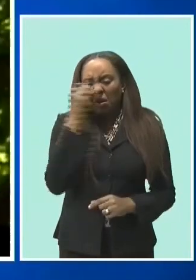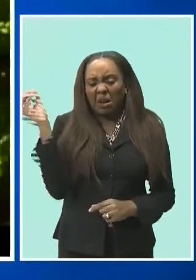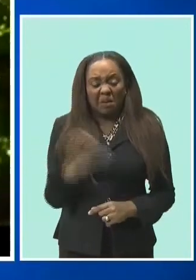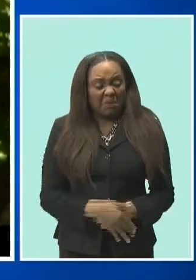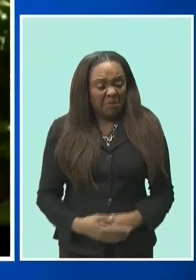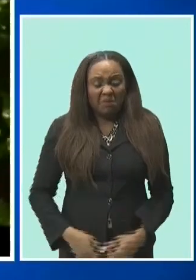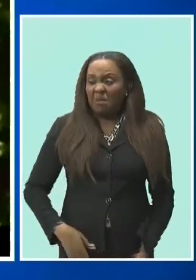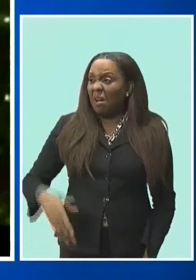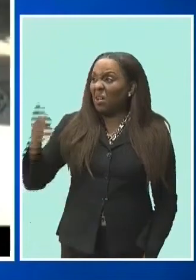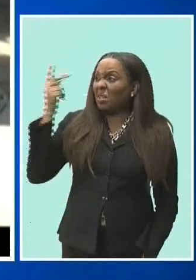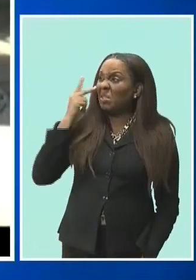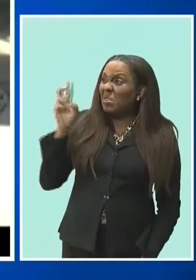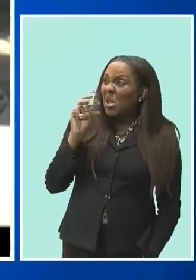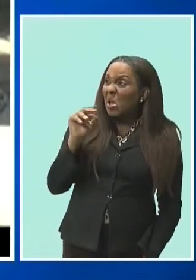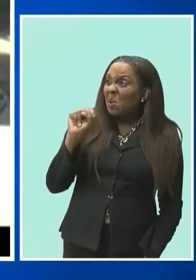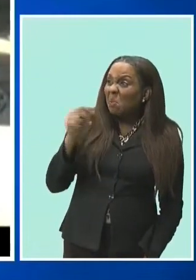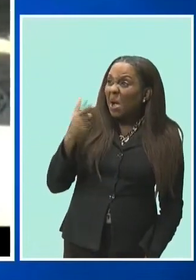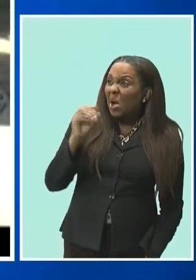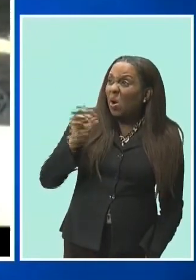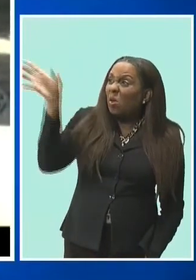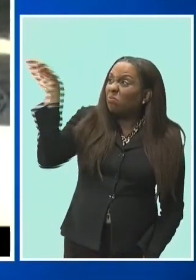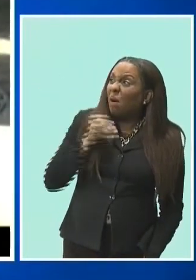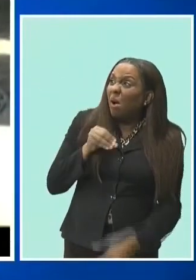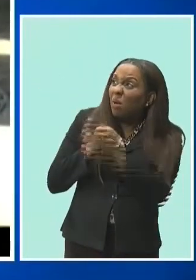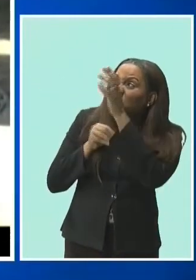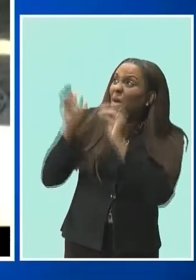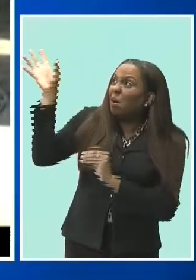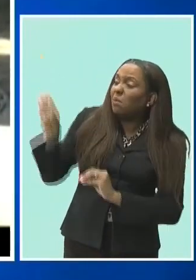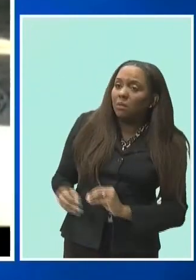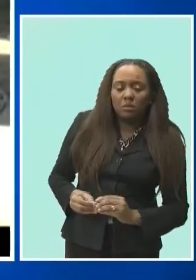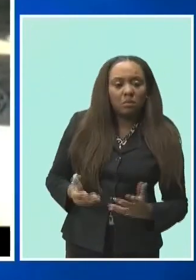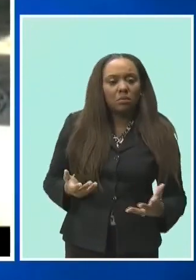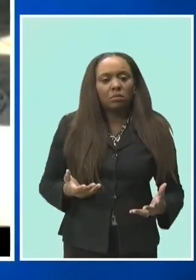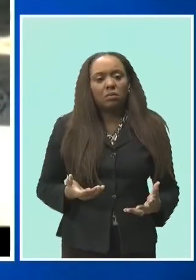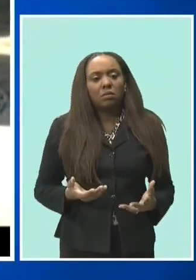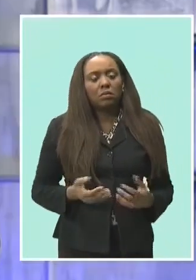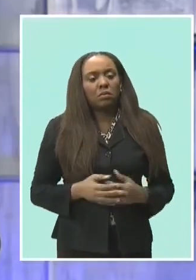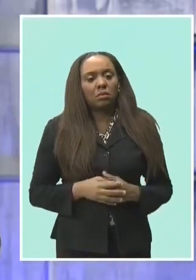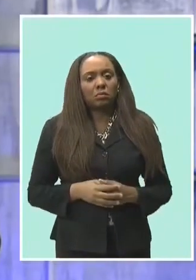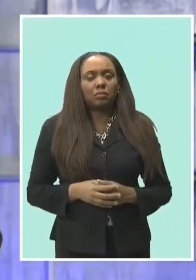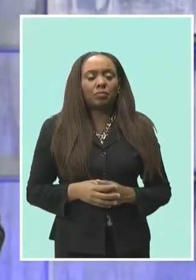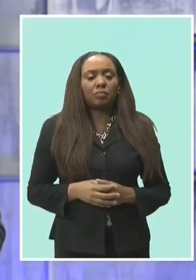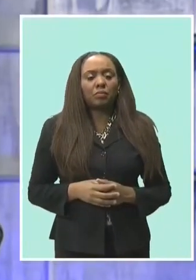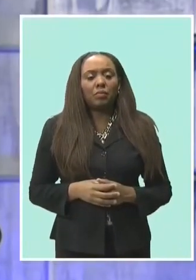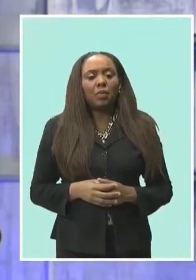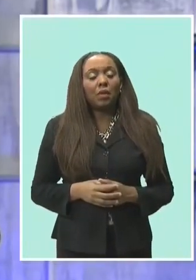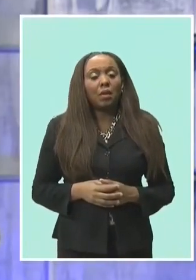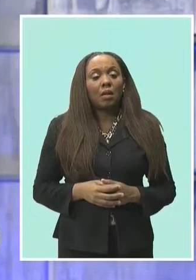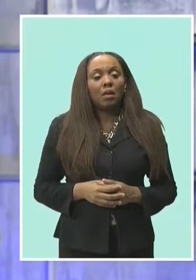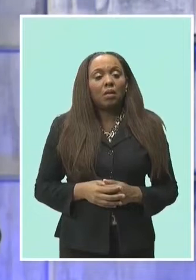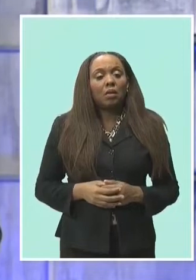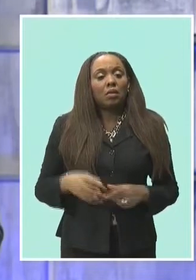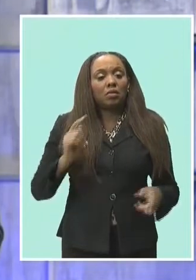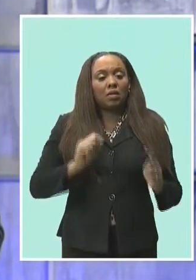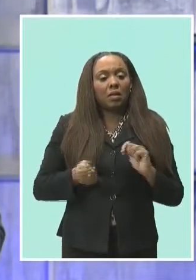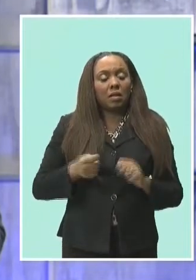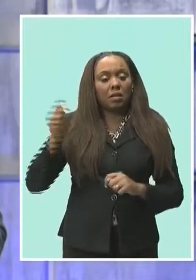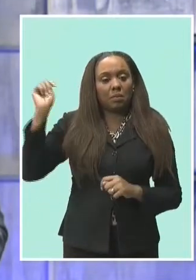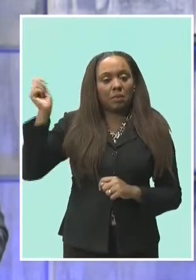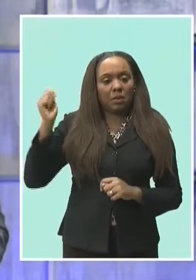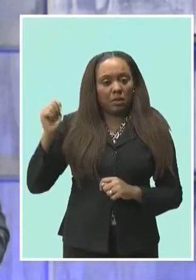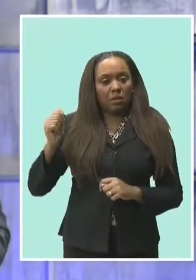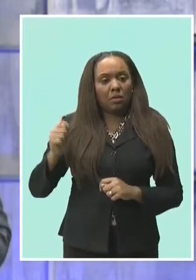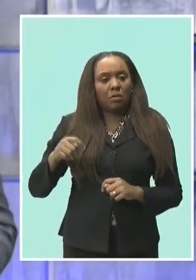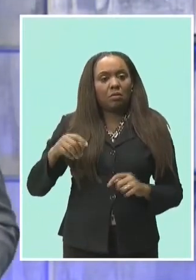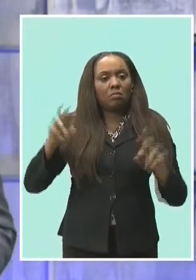and by their act jeopardize prospective jobs for mango pickers. Crime Stoppers Trinidad and Tobago is